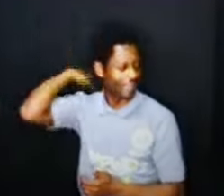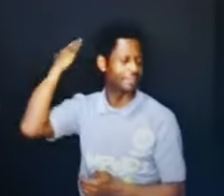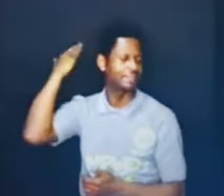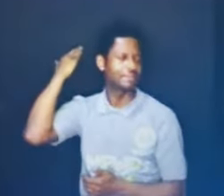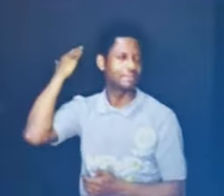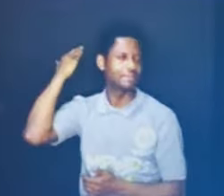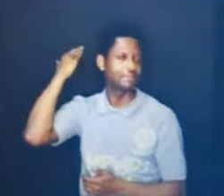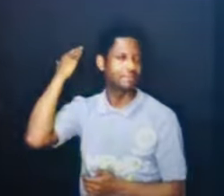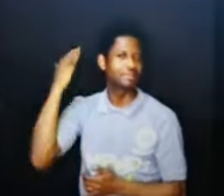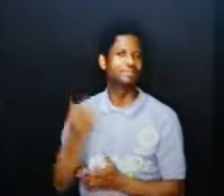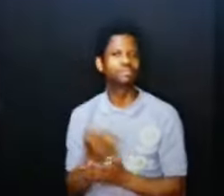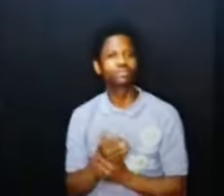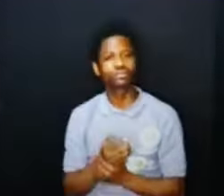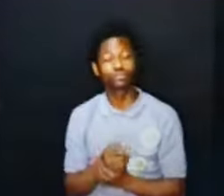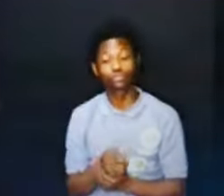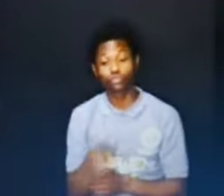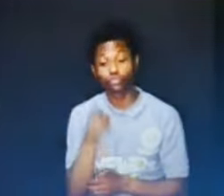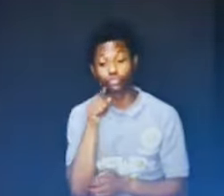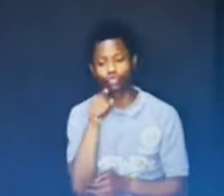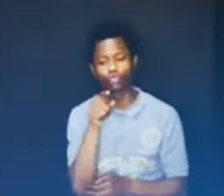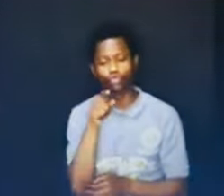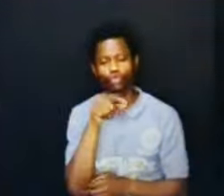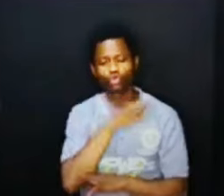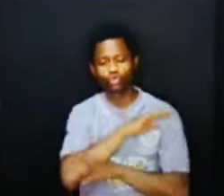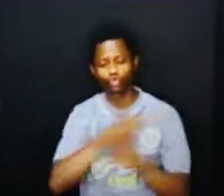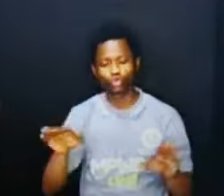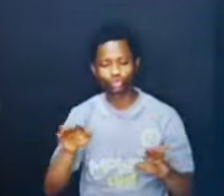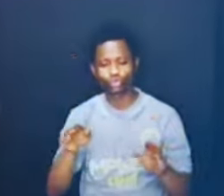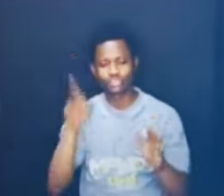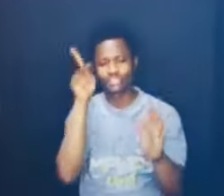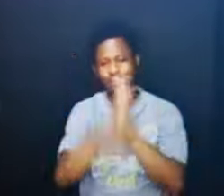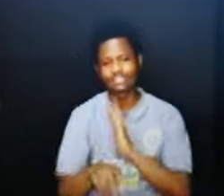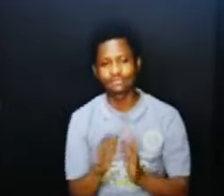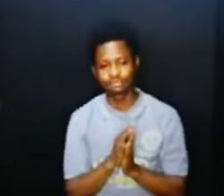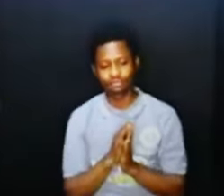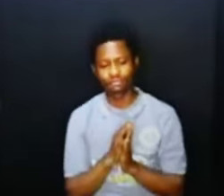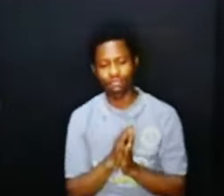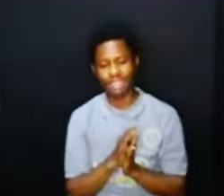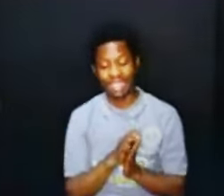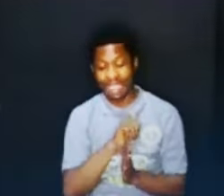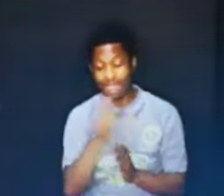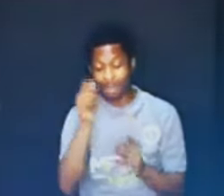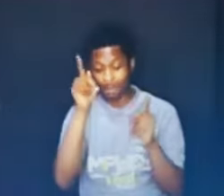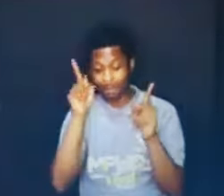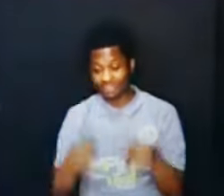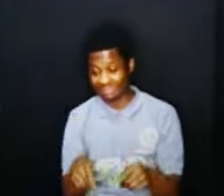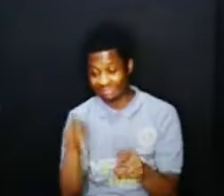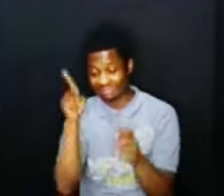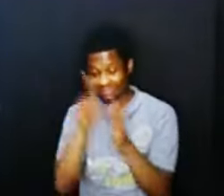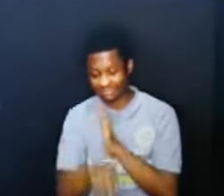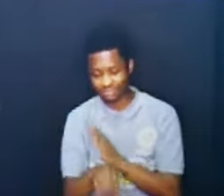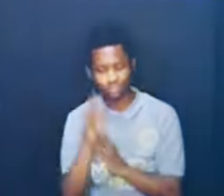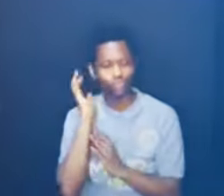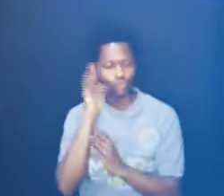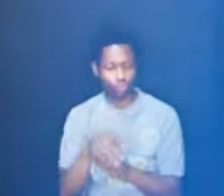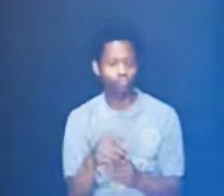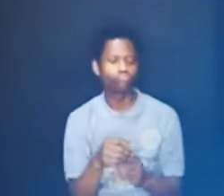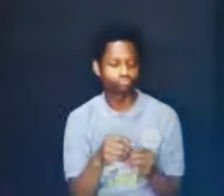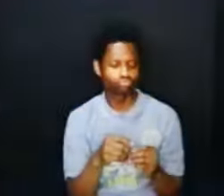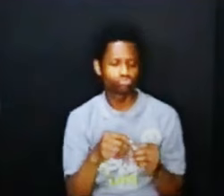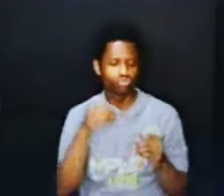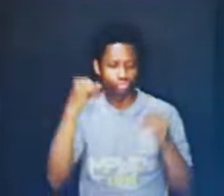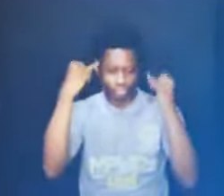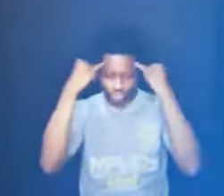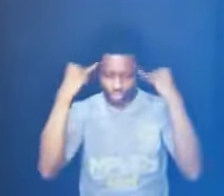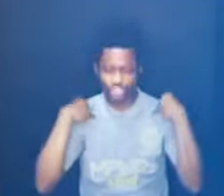ago, you shall not murder, and anyone who murders will be subject to